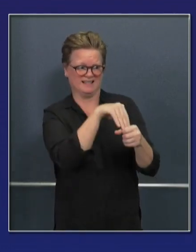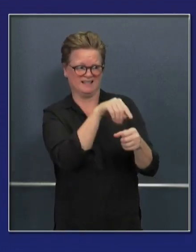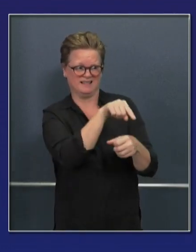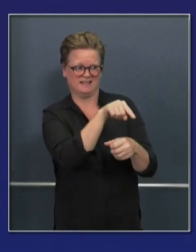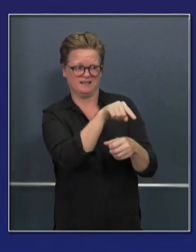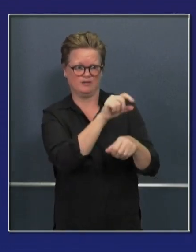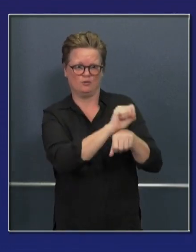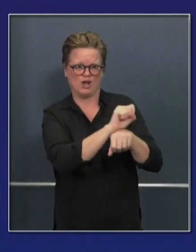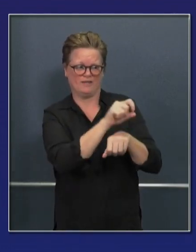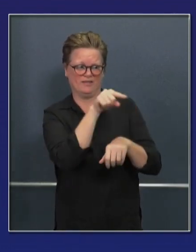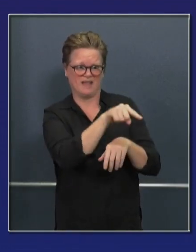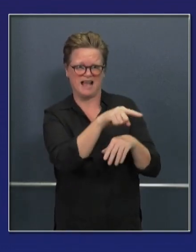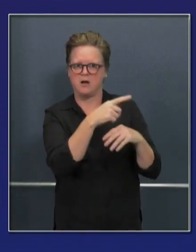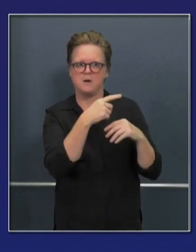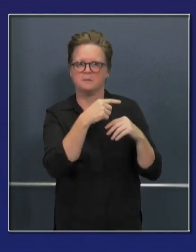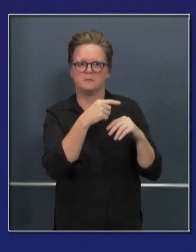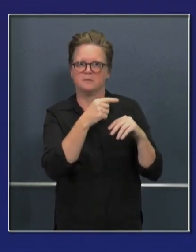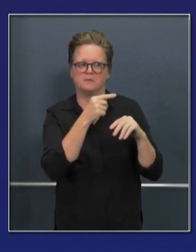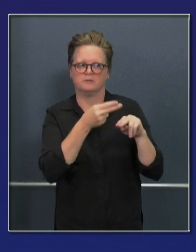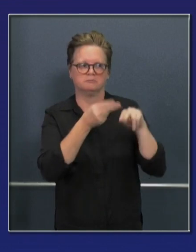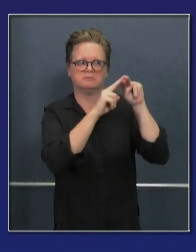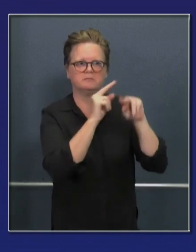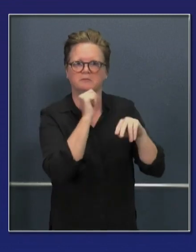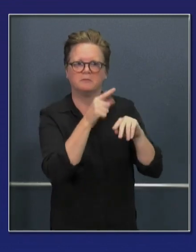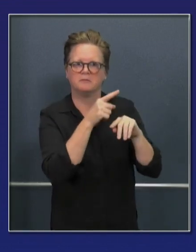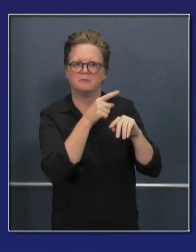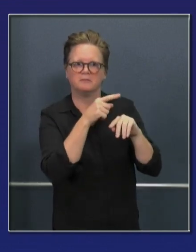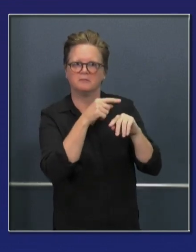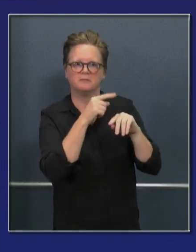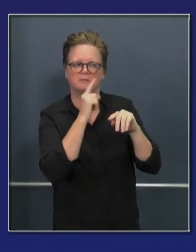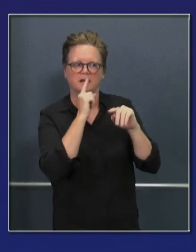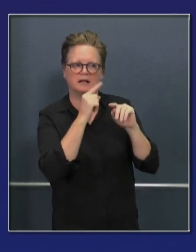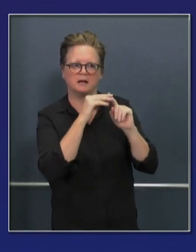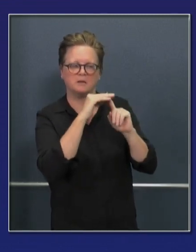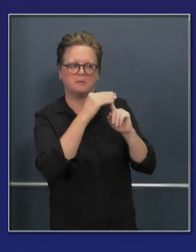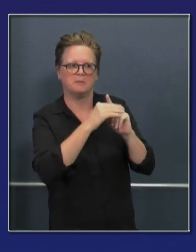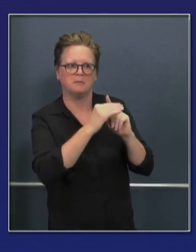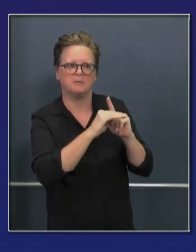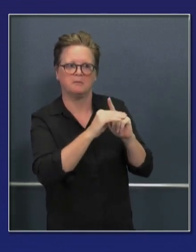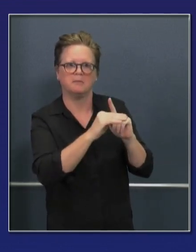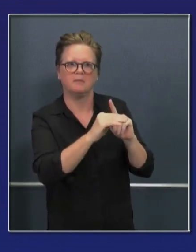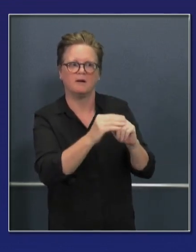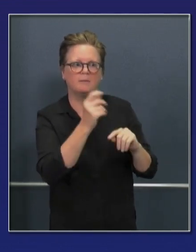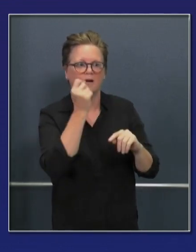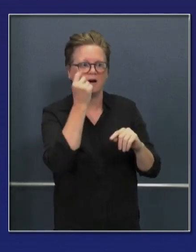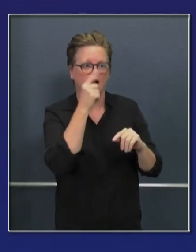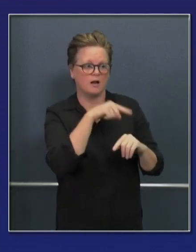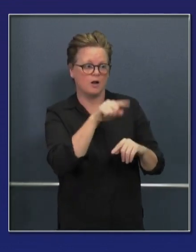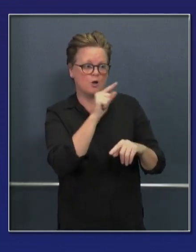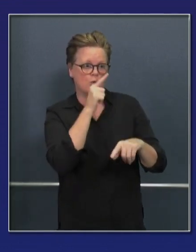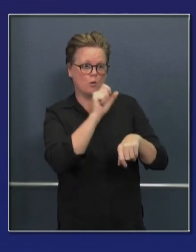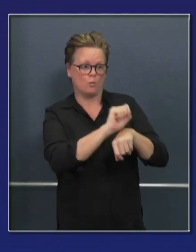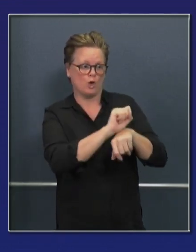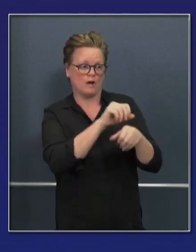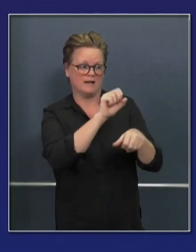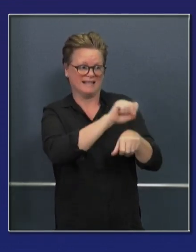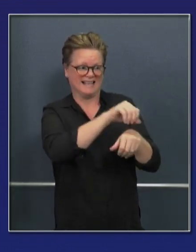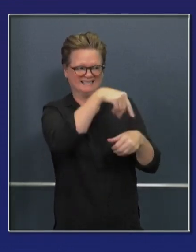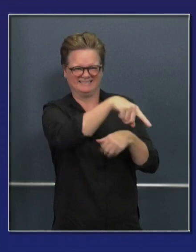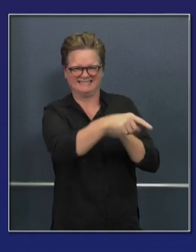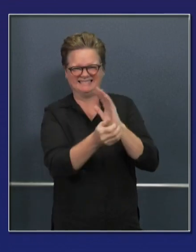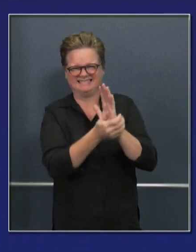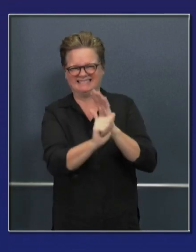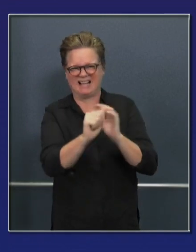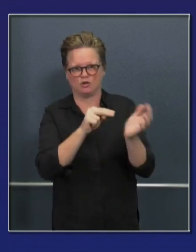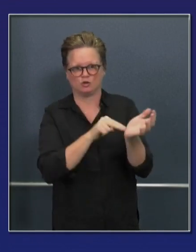now more and more. We now have a requirement to test everybody in the SNF, in the skilled nursing facilities